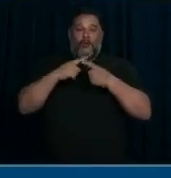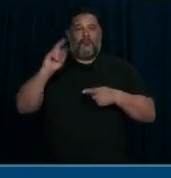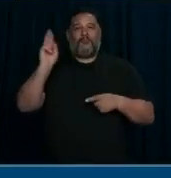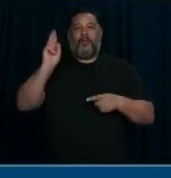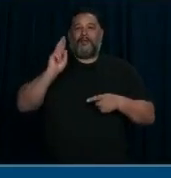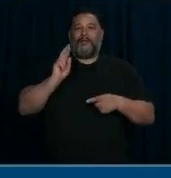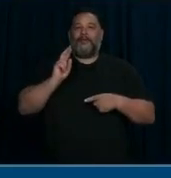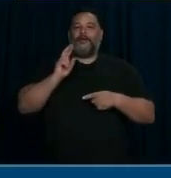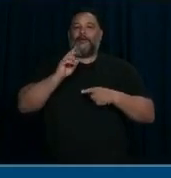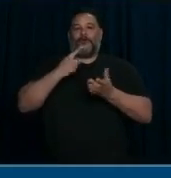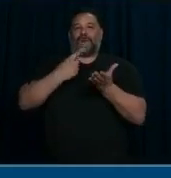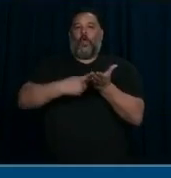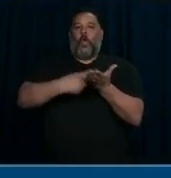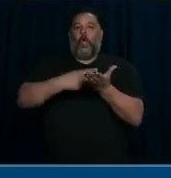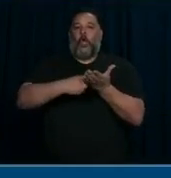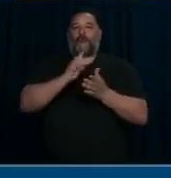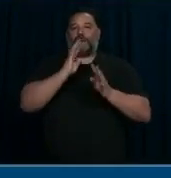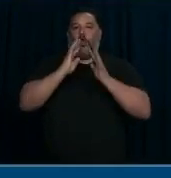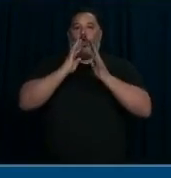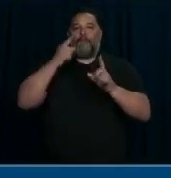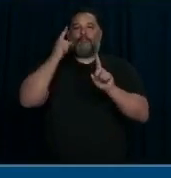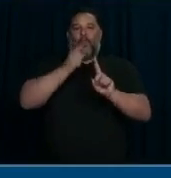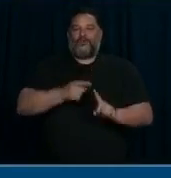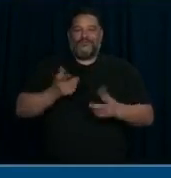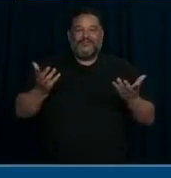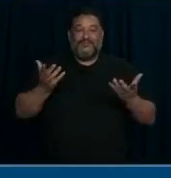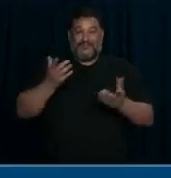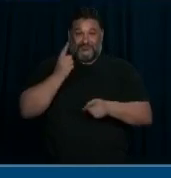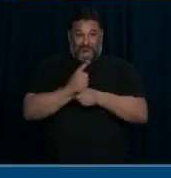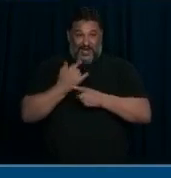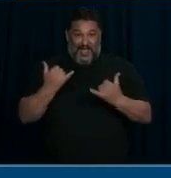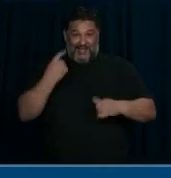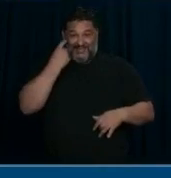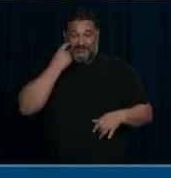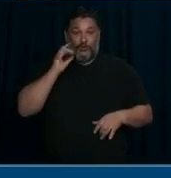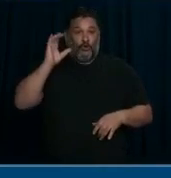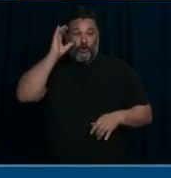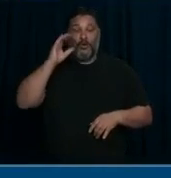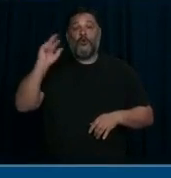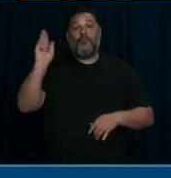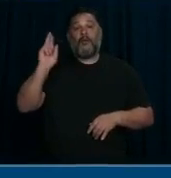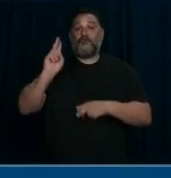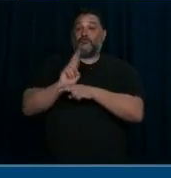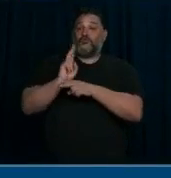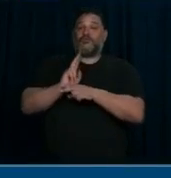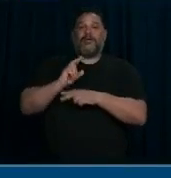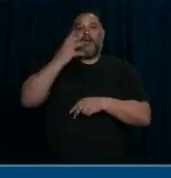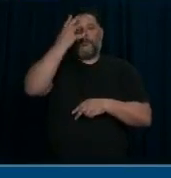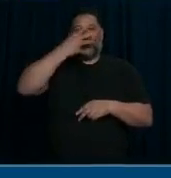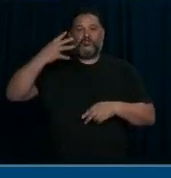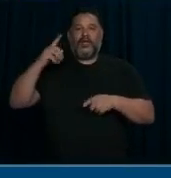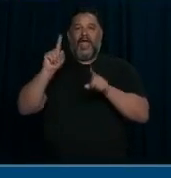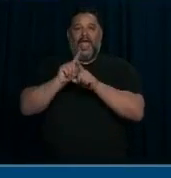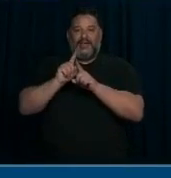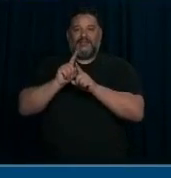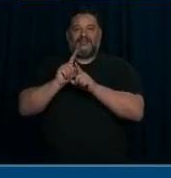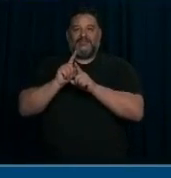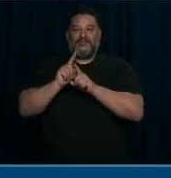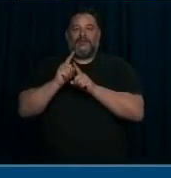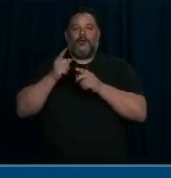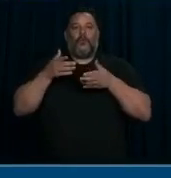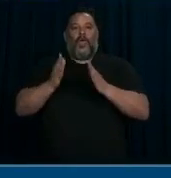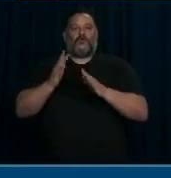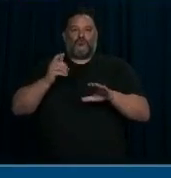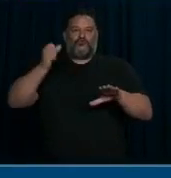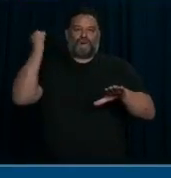points, right? Right now, we just heard that the Republicans are using immigration as a cudgel because they don't